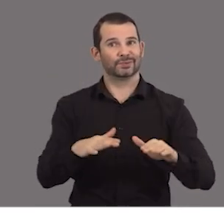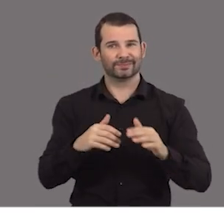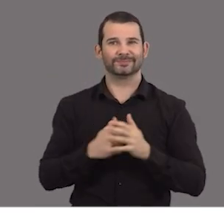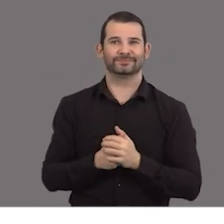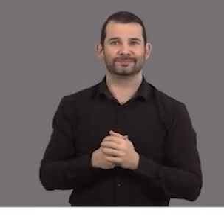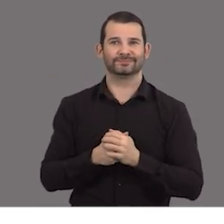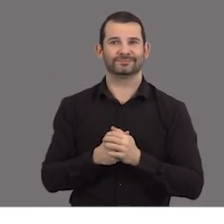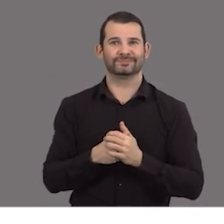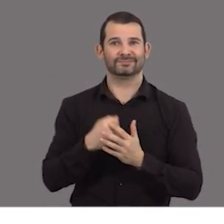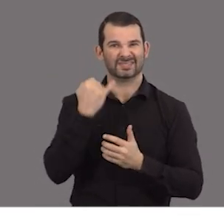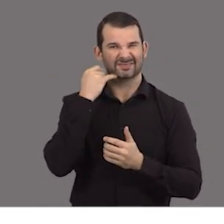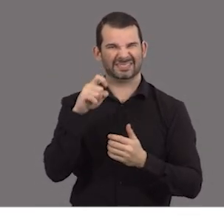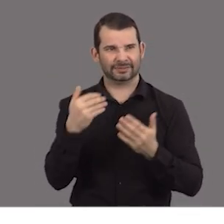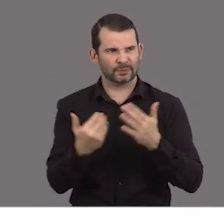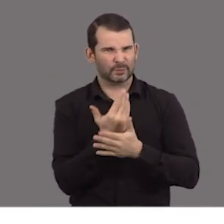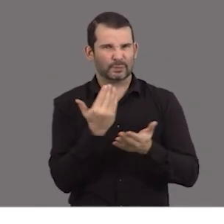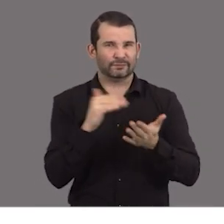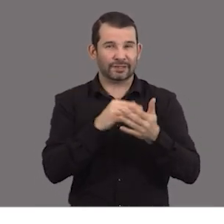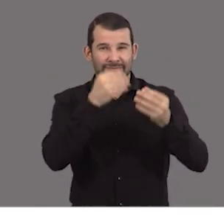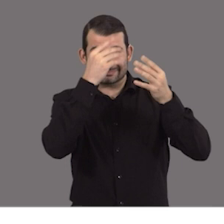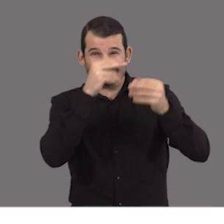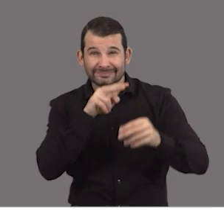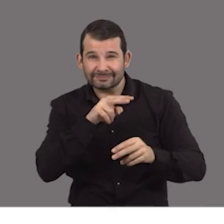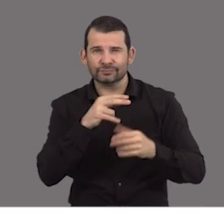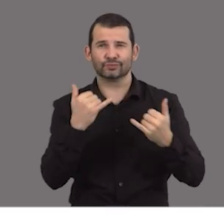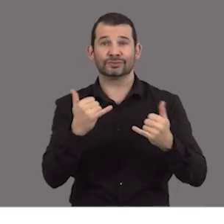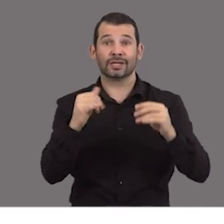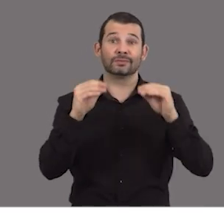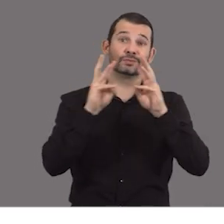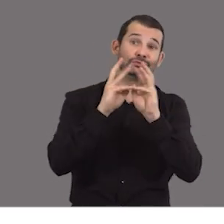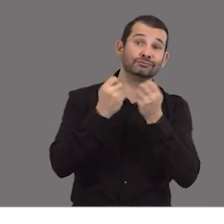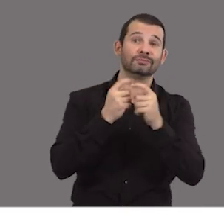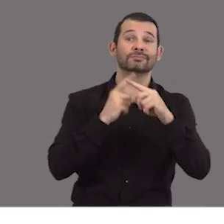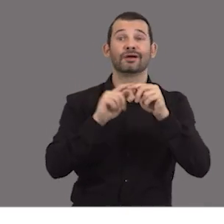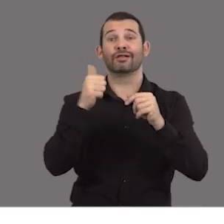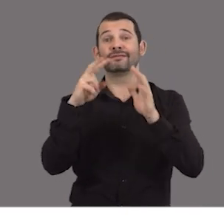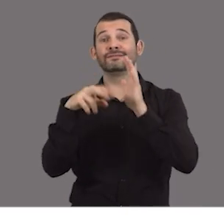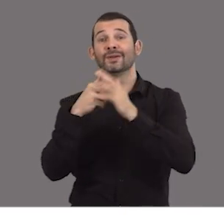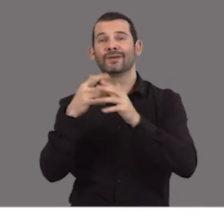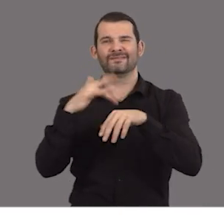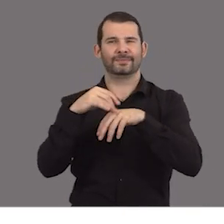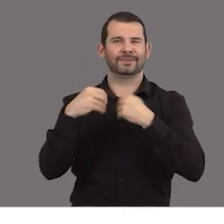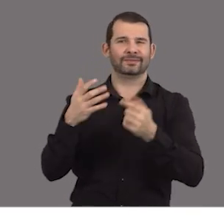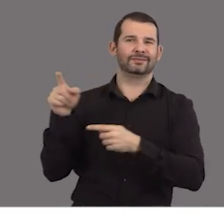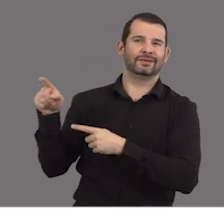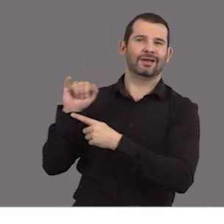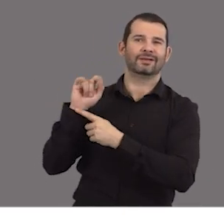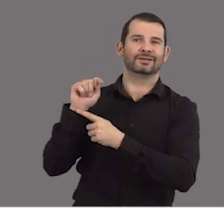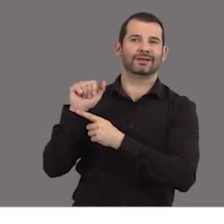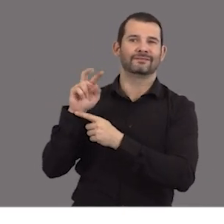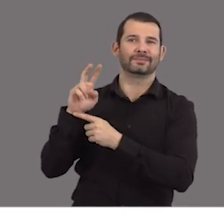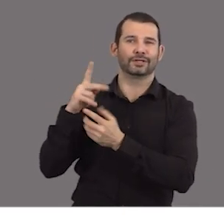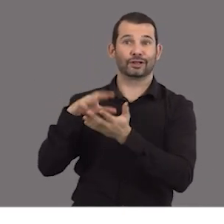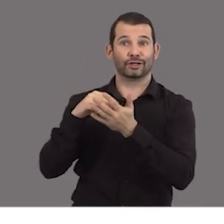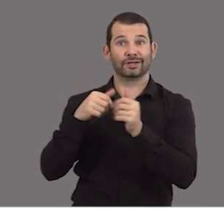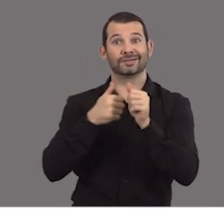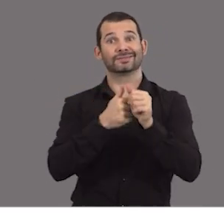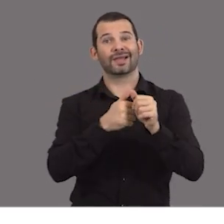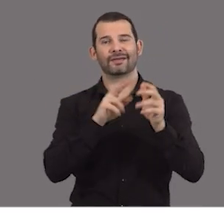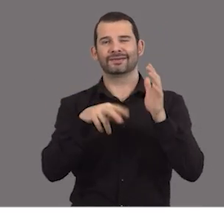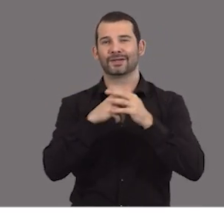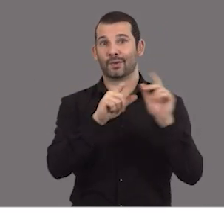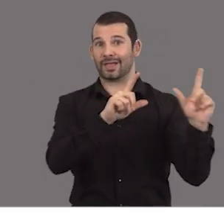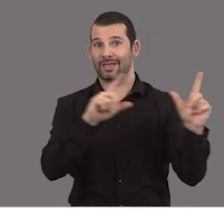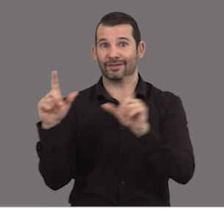newcomer. If you need a refresher, today's workshop and other videos are available on the ITAVP Learning Guide's